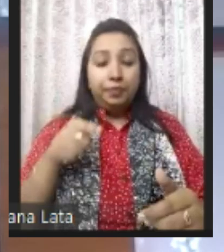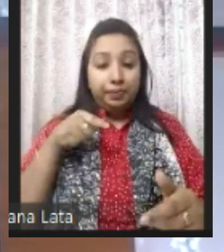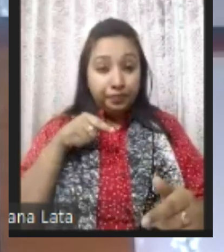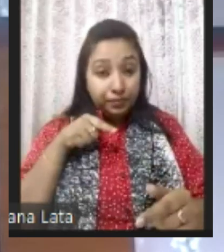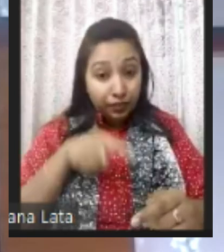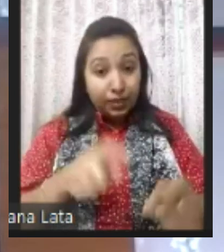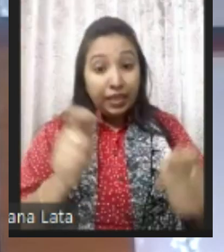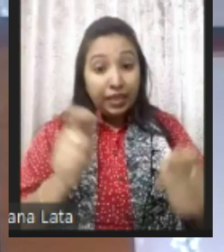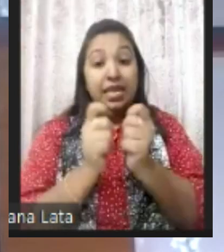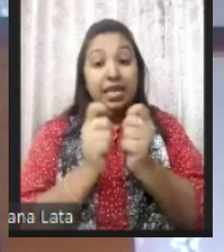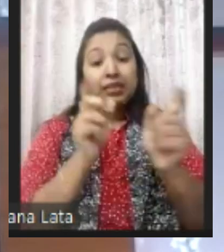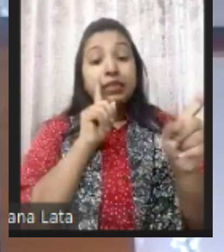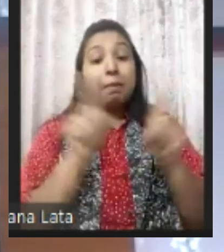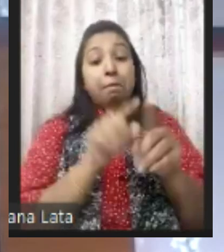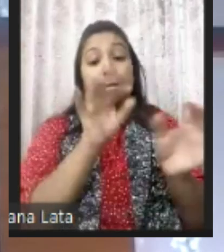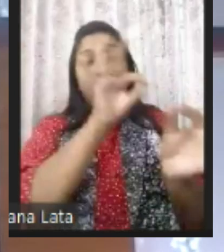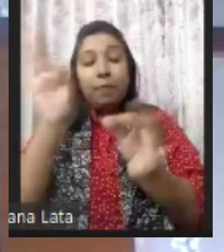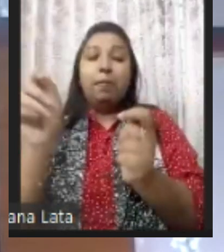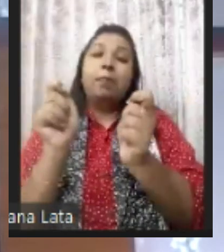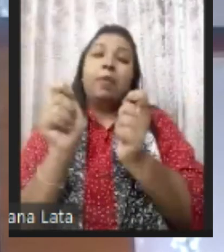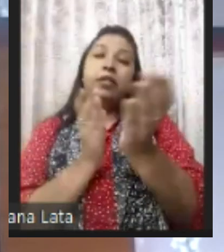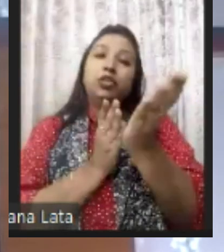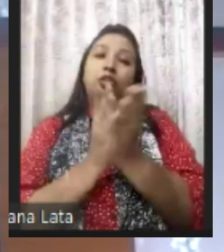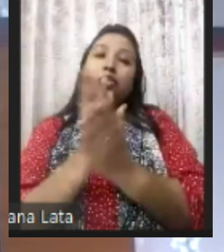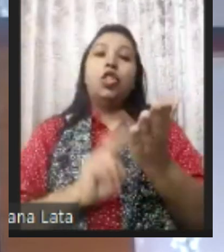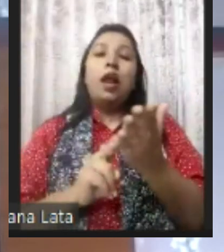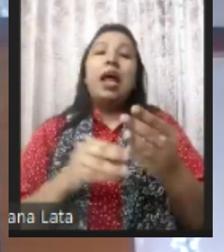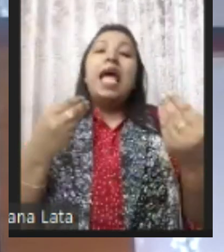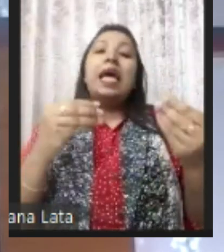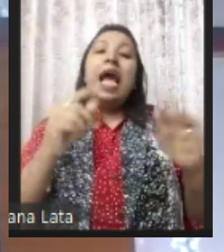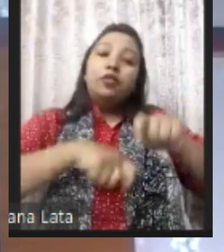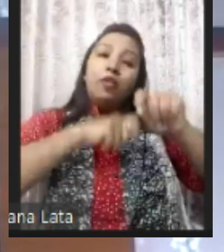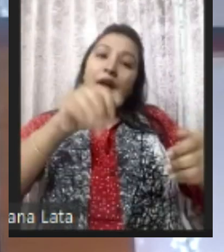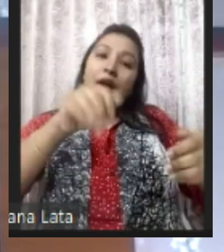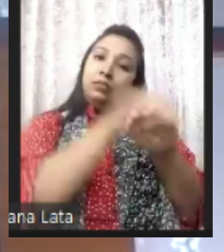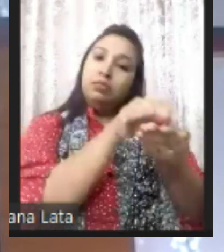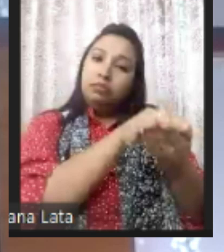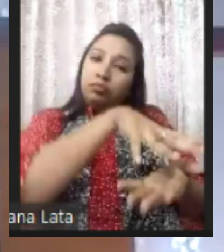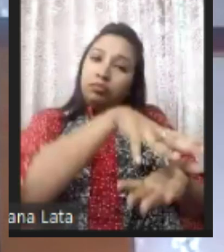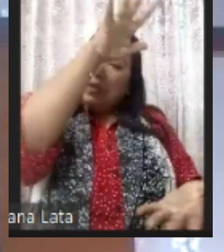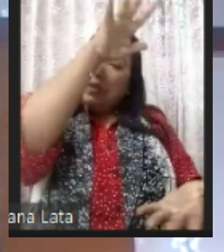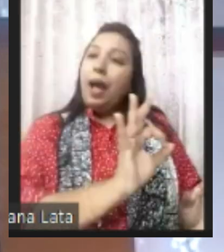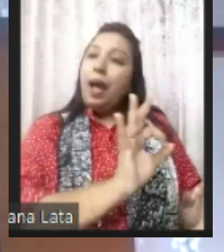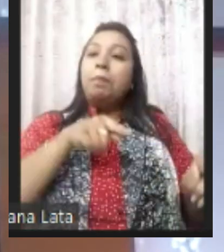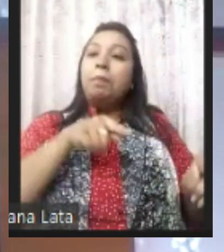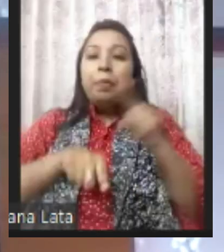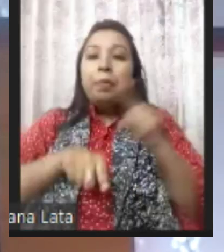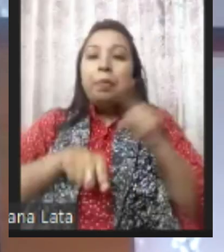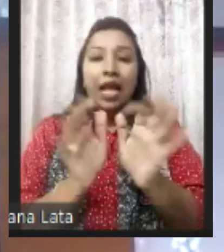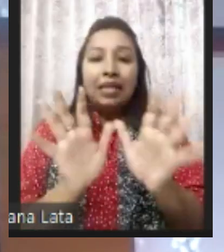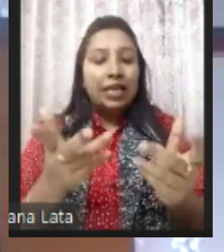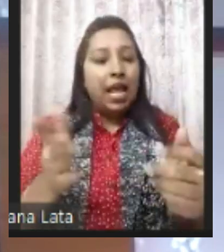end only on paper. But realizing the policy and translating the policy into action, we need to work together with